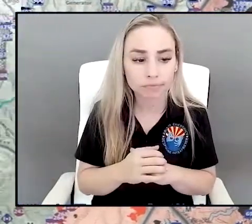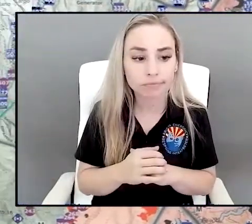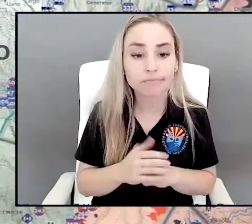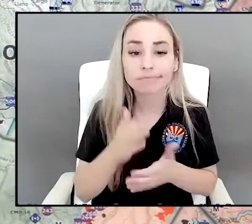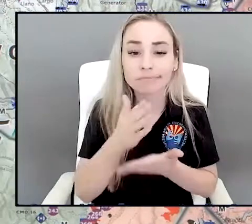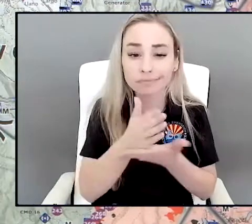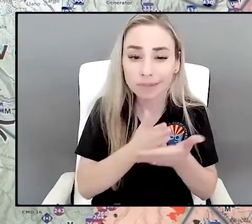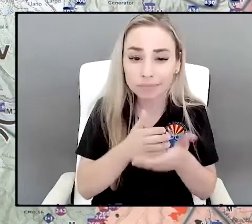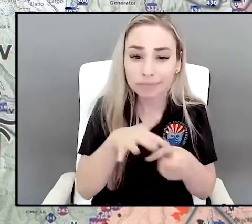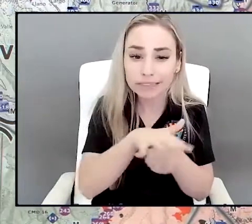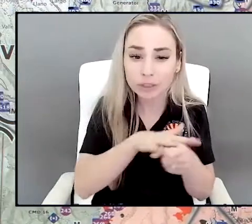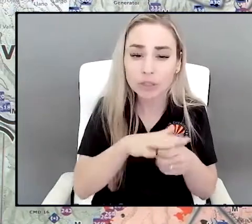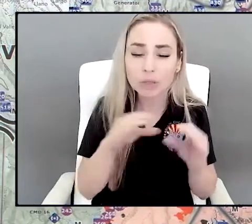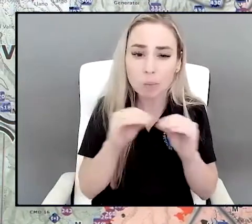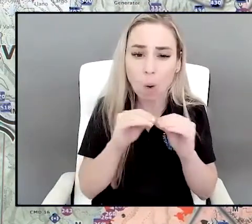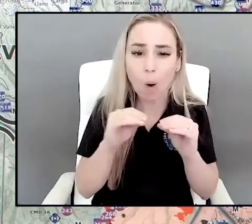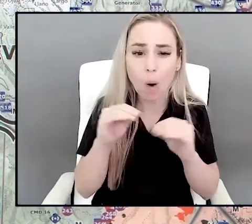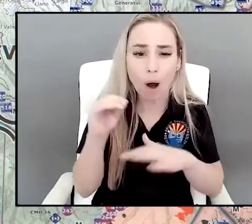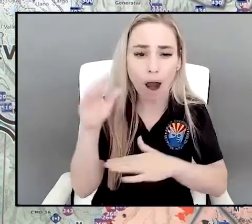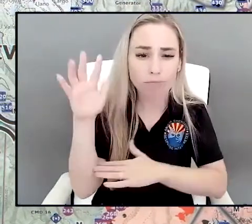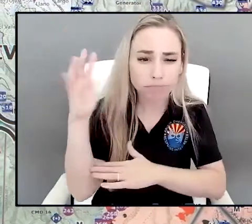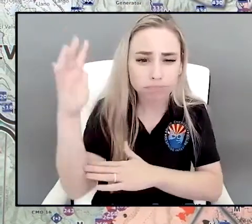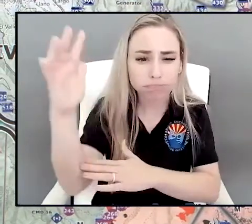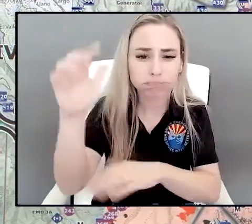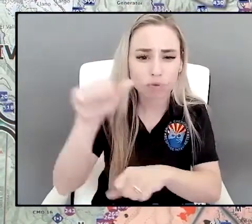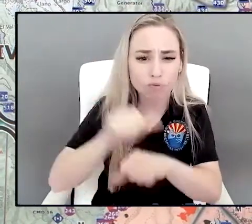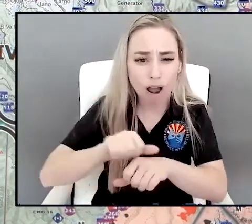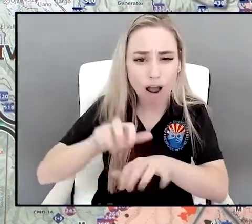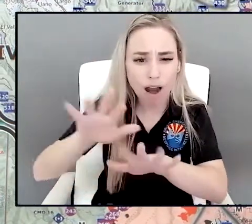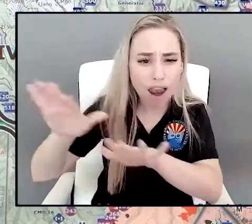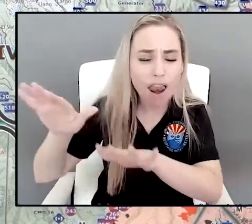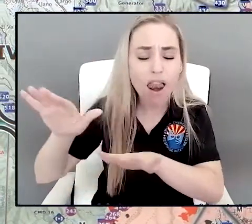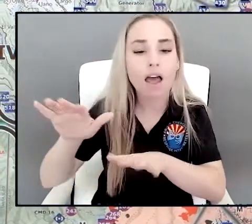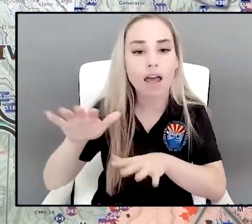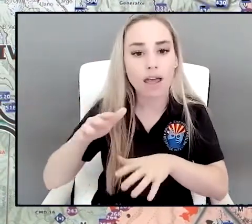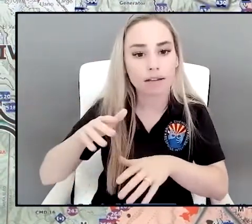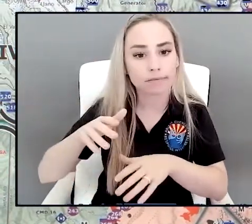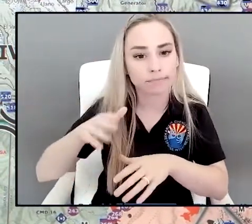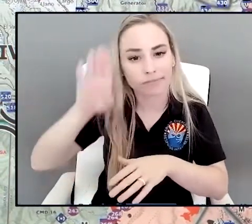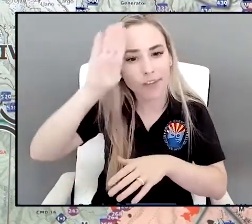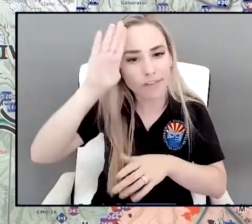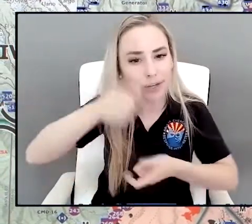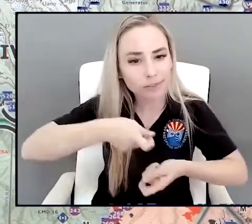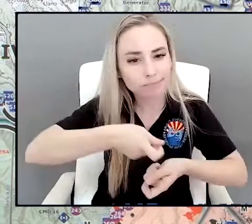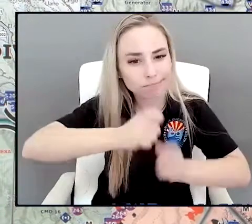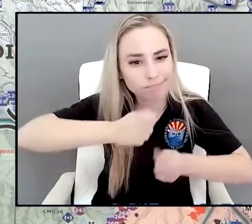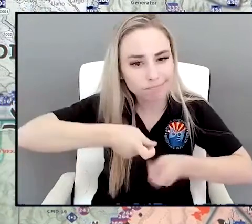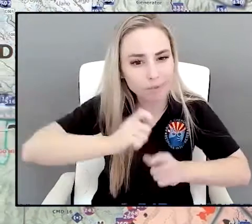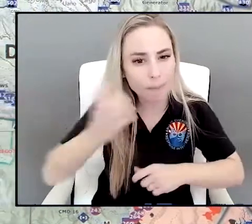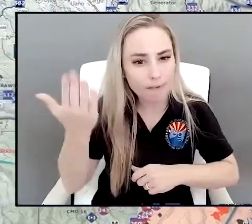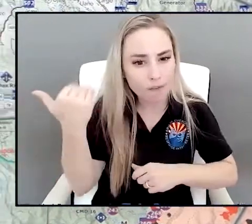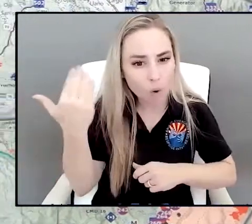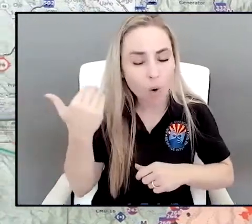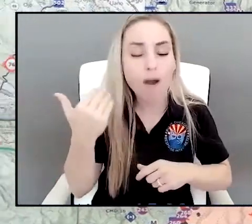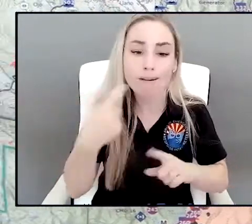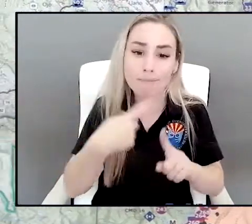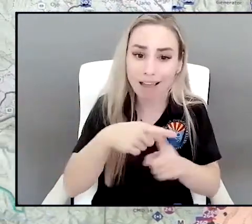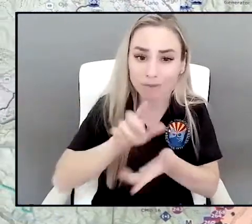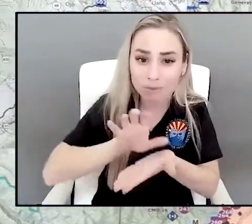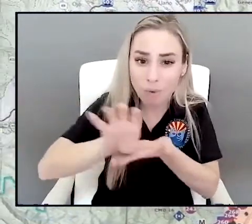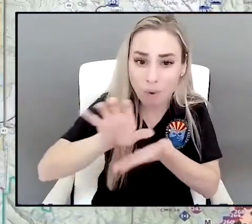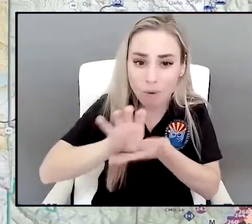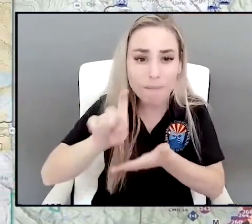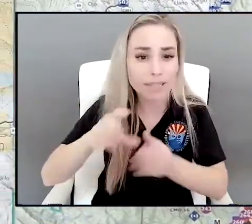that's going up into the wilderness. A lot of the hand line and stuff like that is done, but a lot of dozer